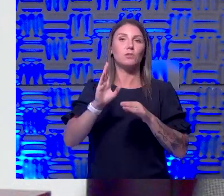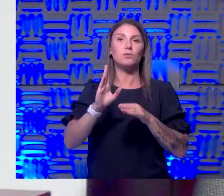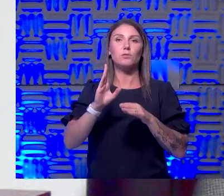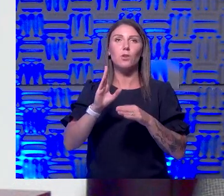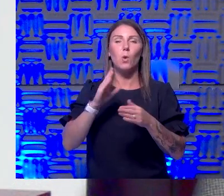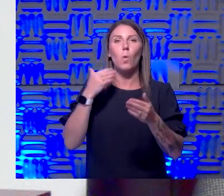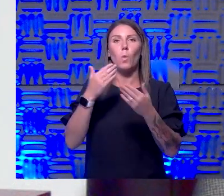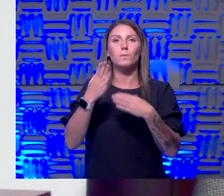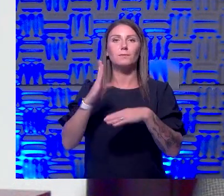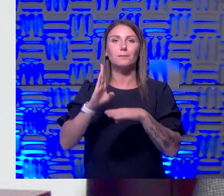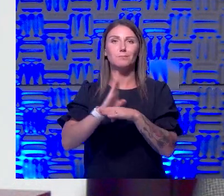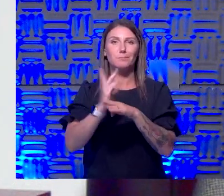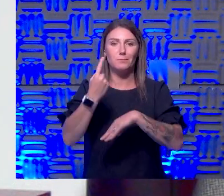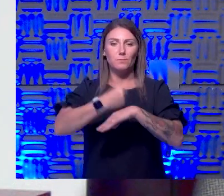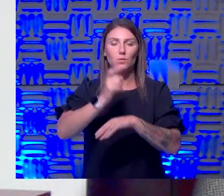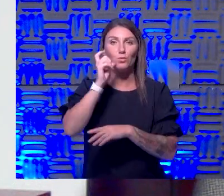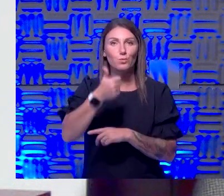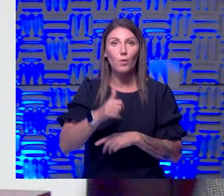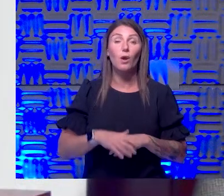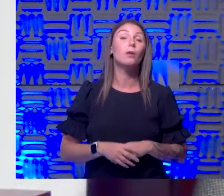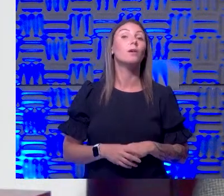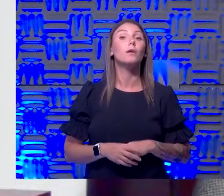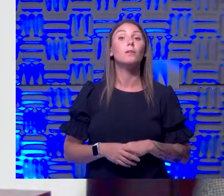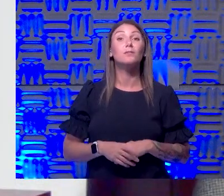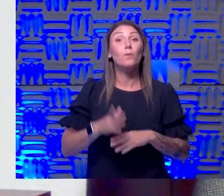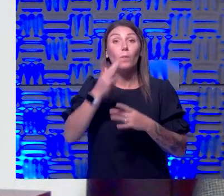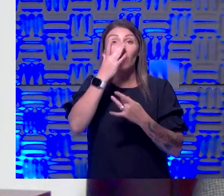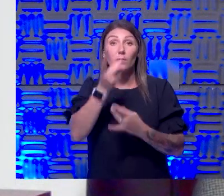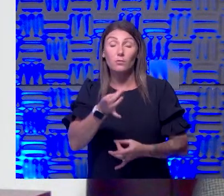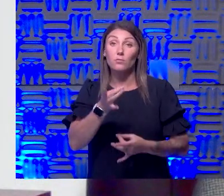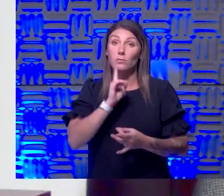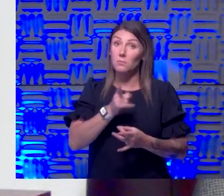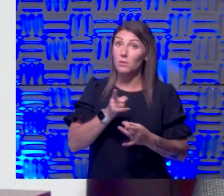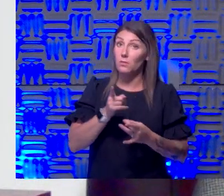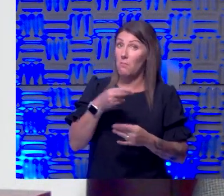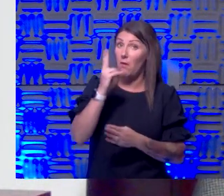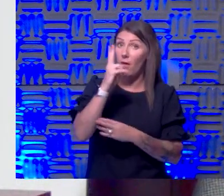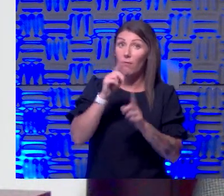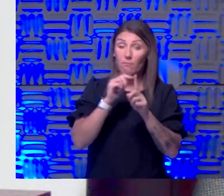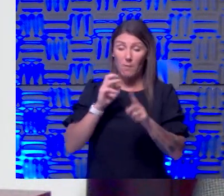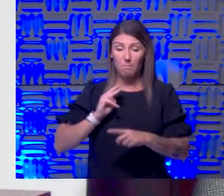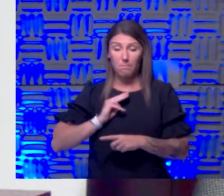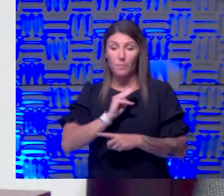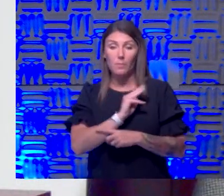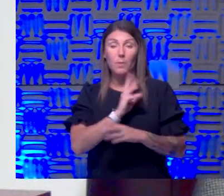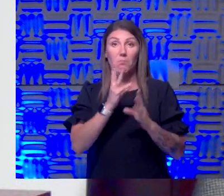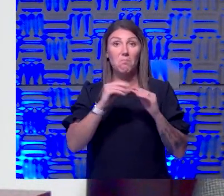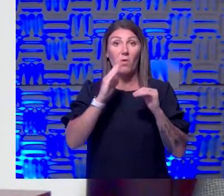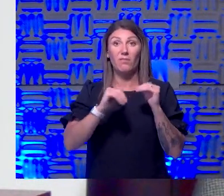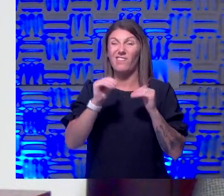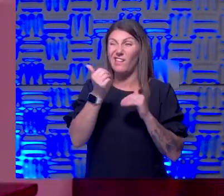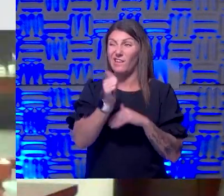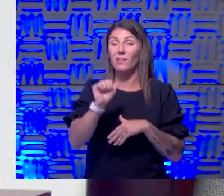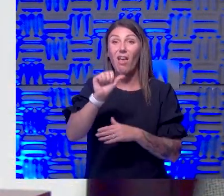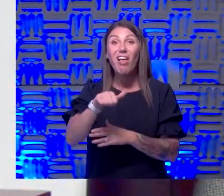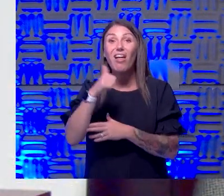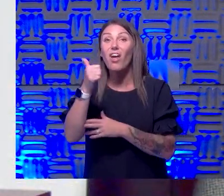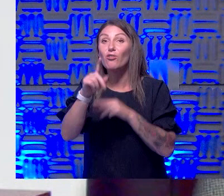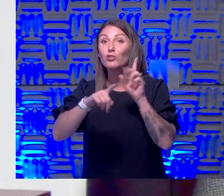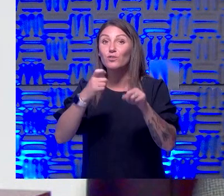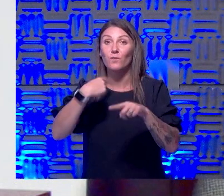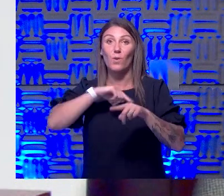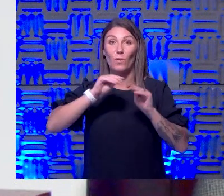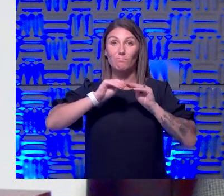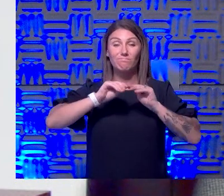tomorrow. And so far, the interest in that has been intense from our members, more so than any other survey we've ever sent